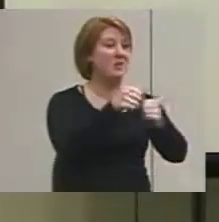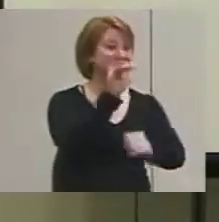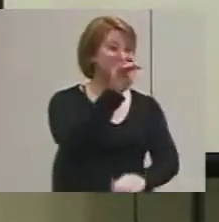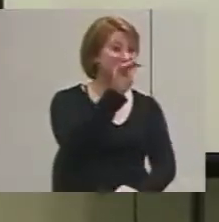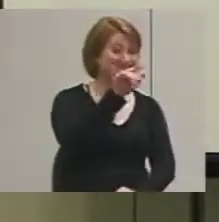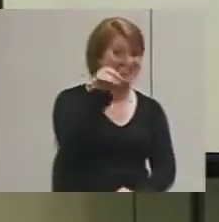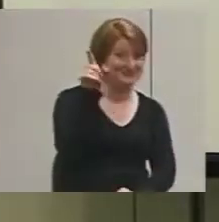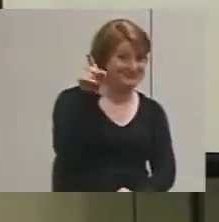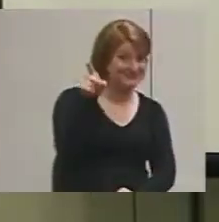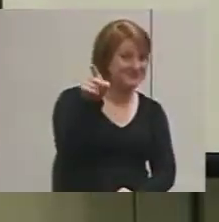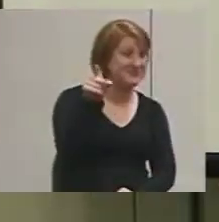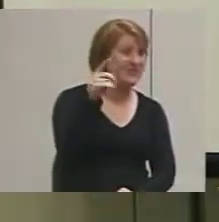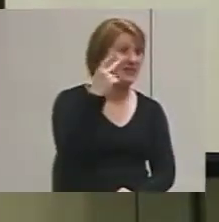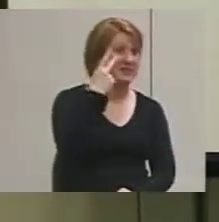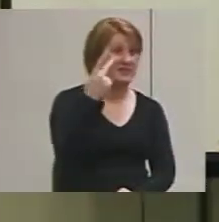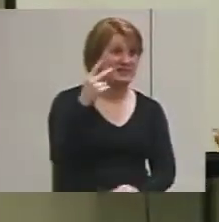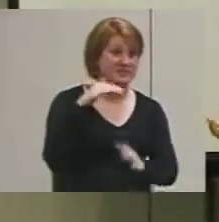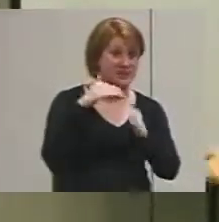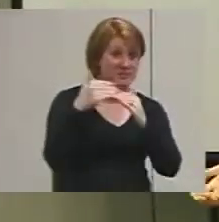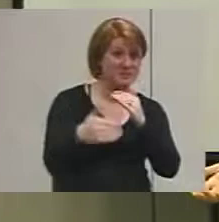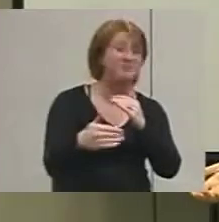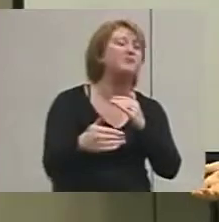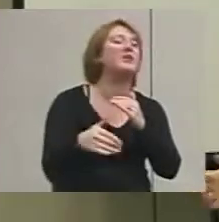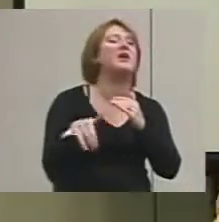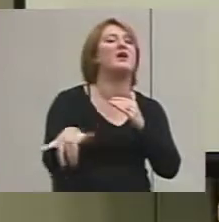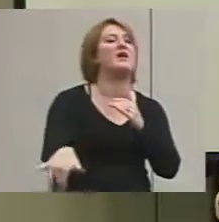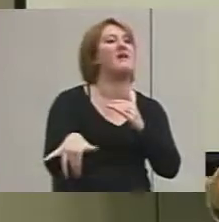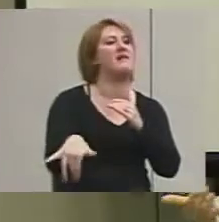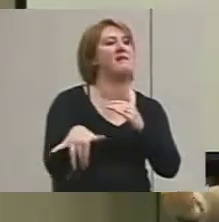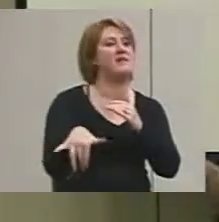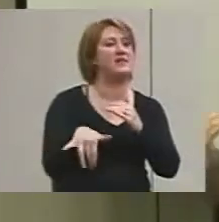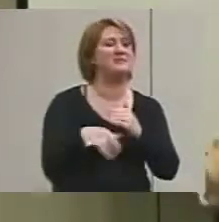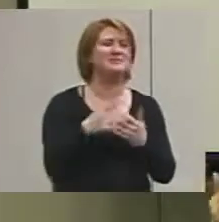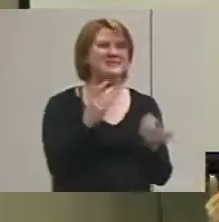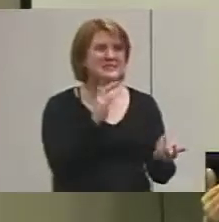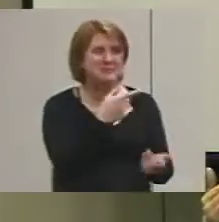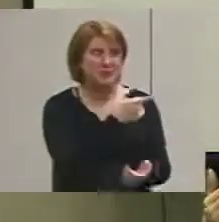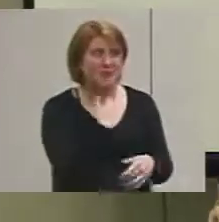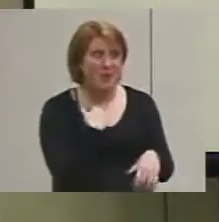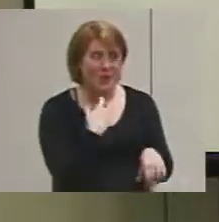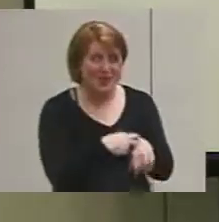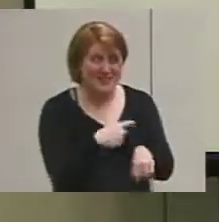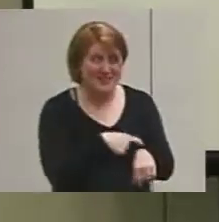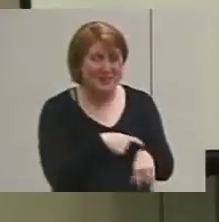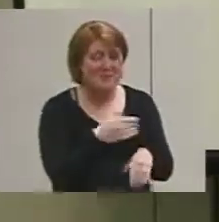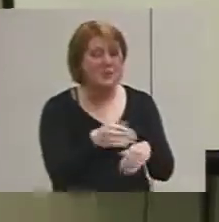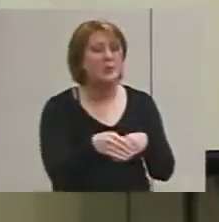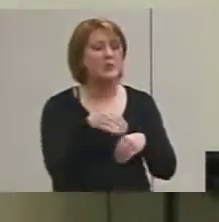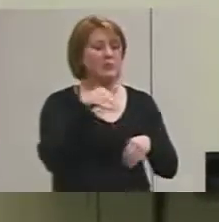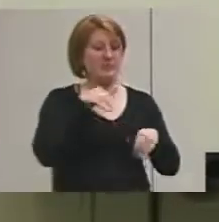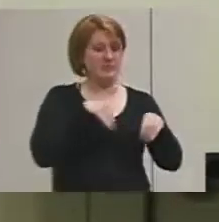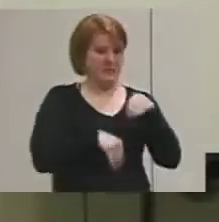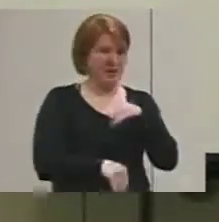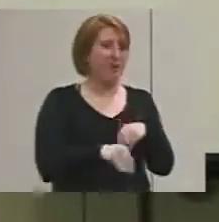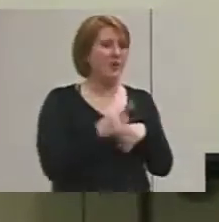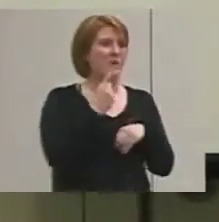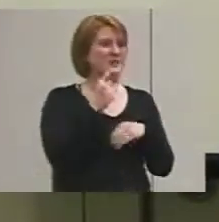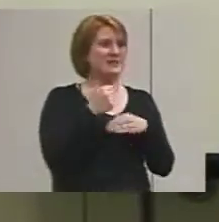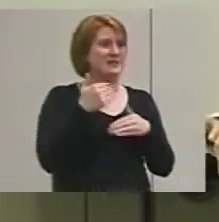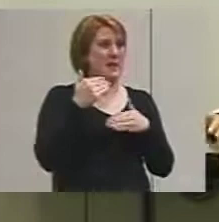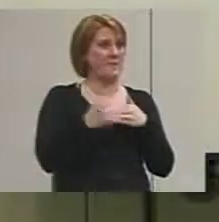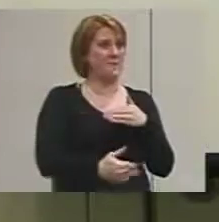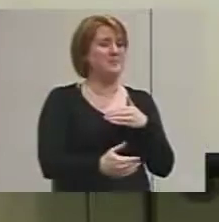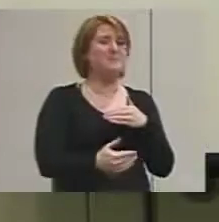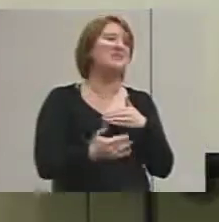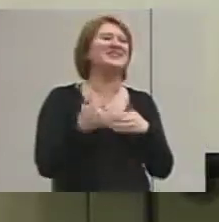pointing to his step, or, oh, it looks like you're having a hard time, why don't you move back? And then he moves back. He doesn't feel like